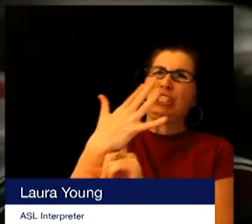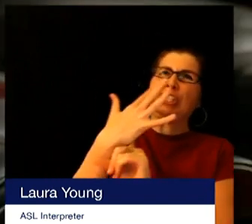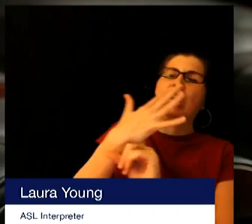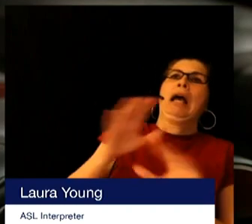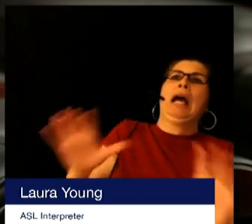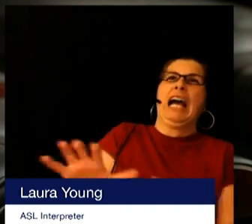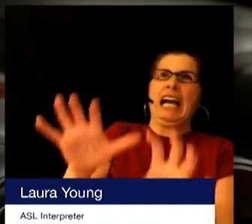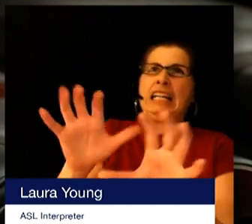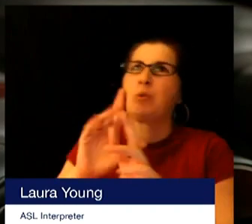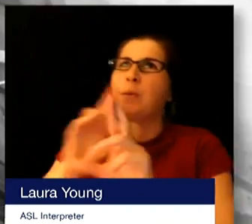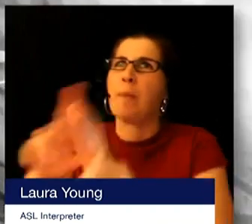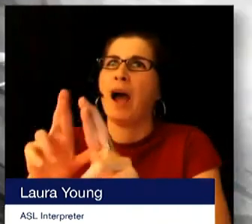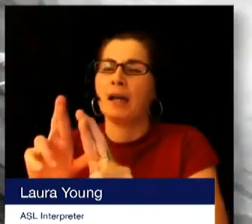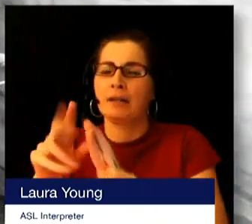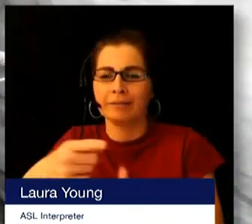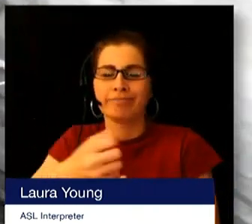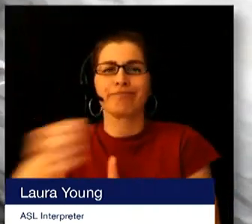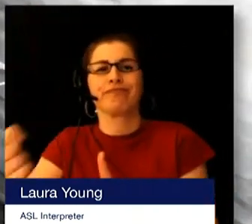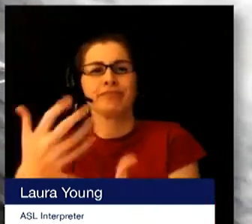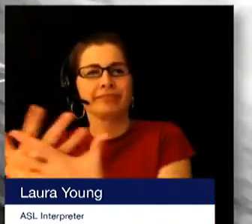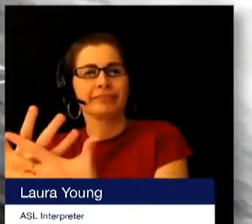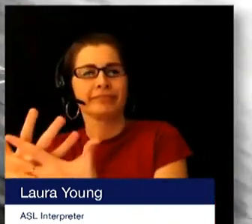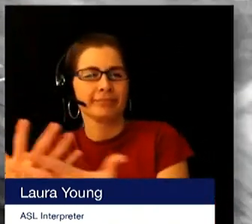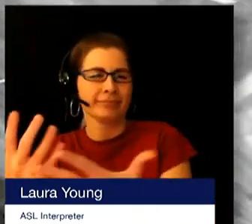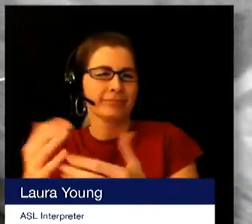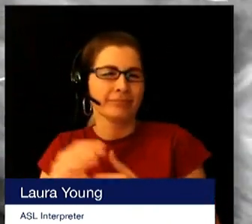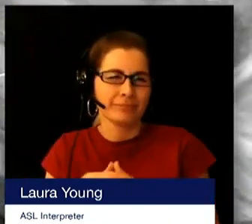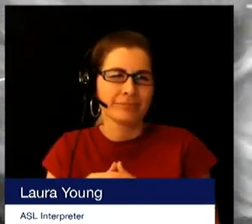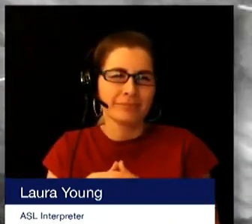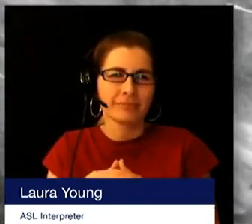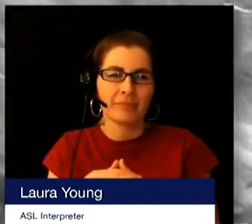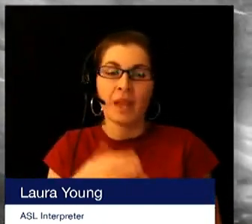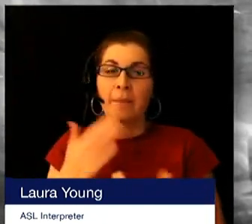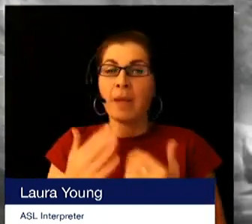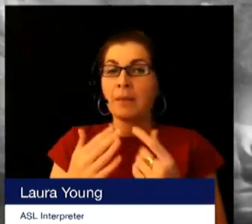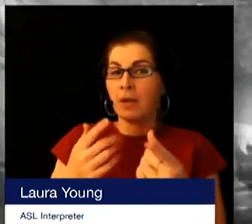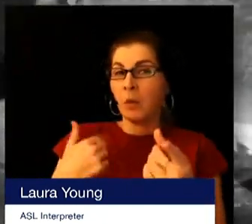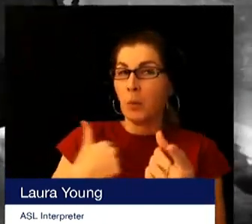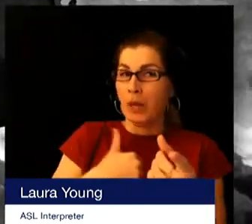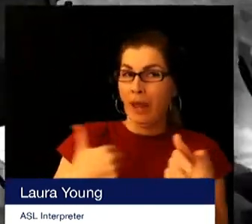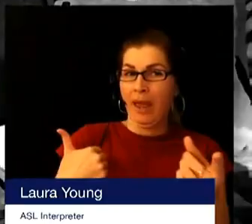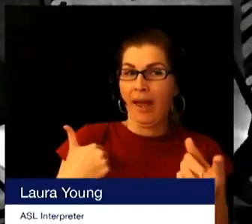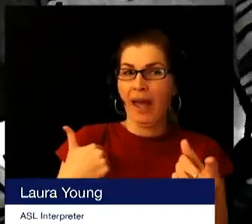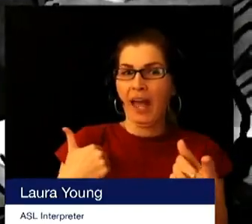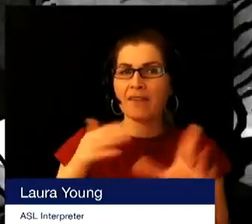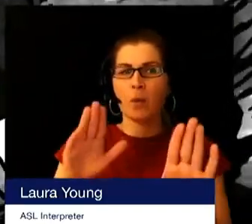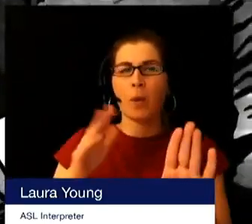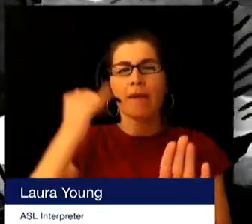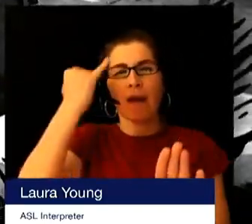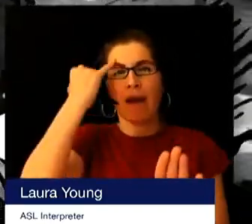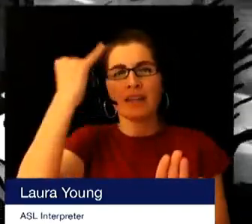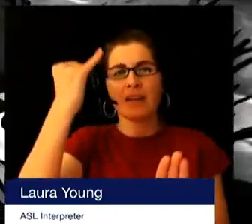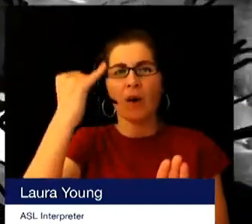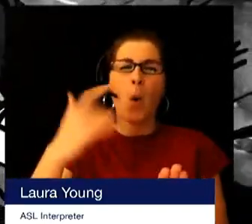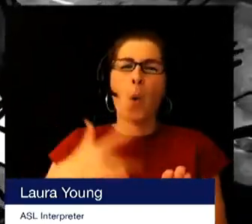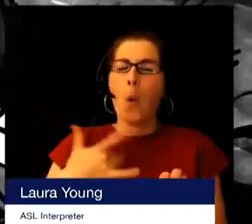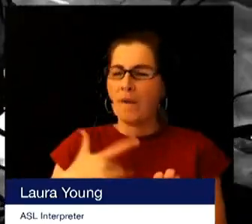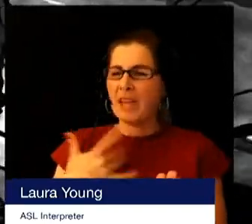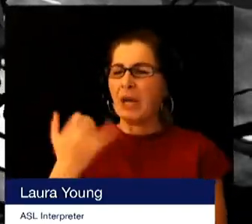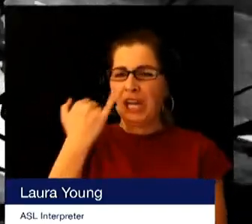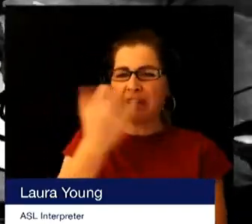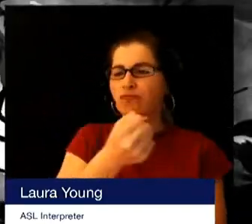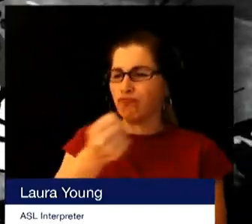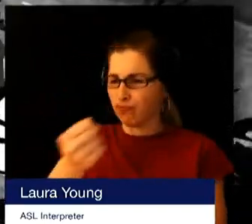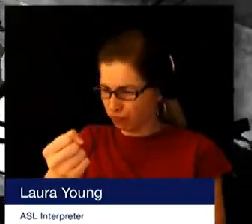this myth that retribution is somehow the key to an experience of justice. And I think that that is a